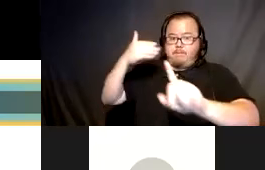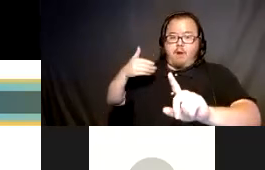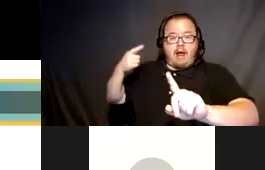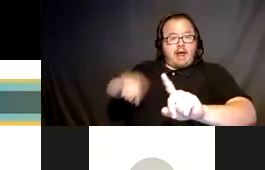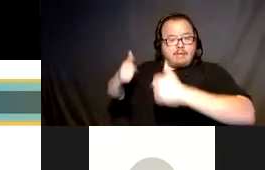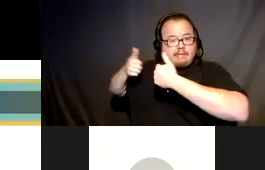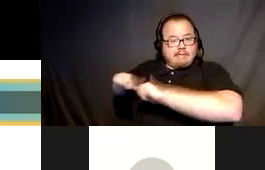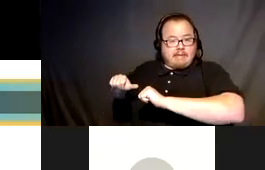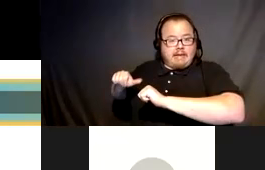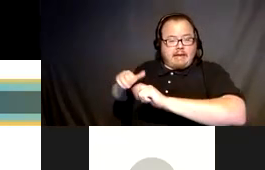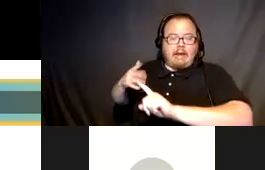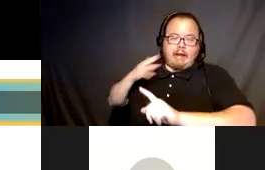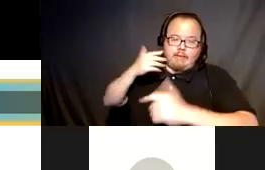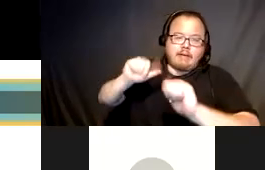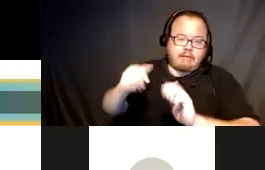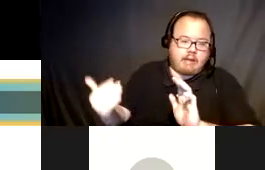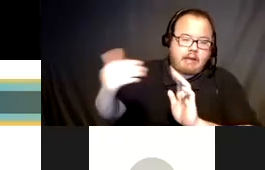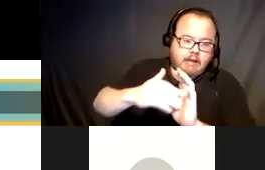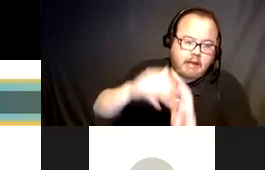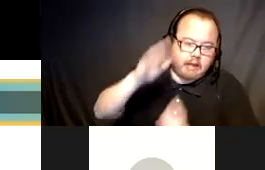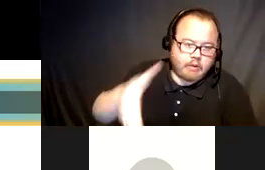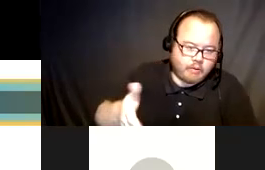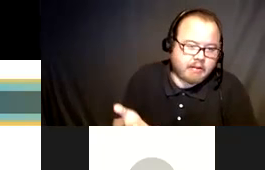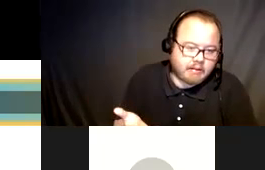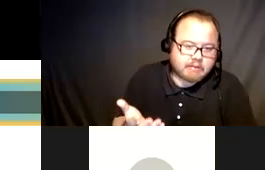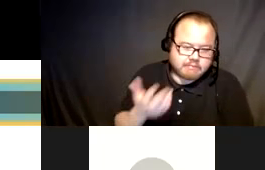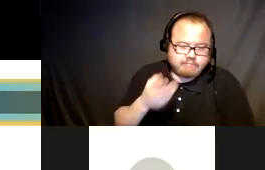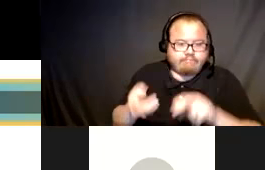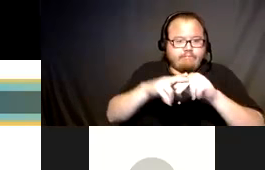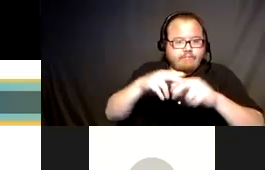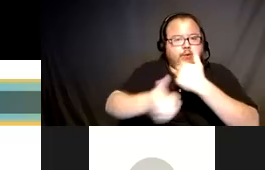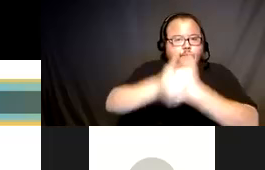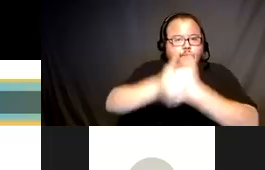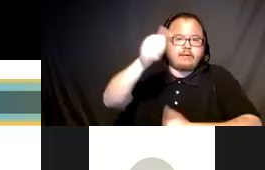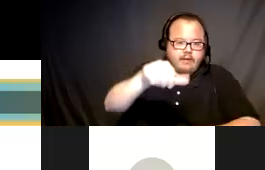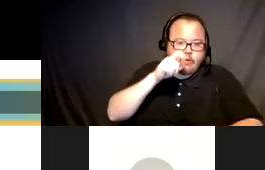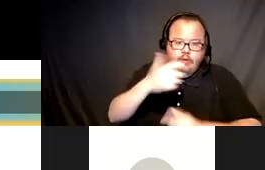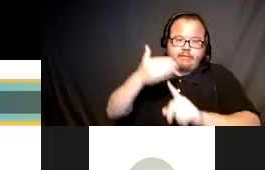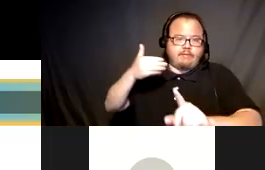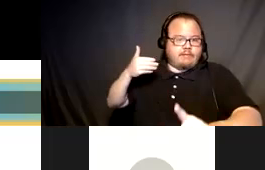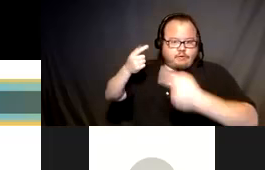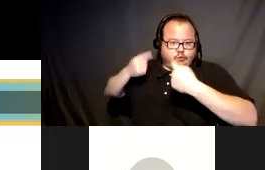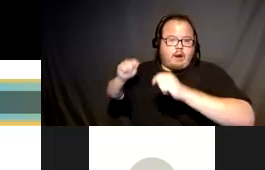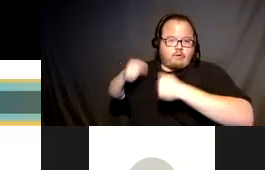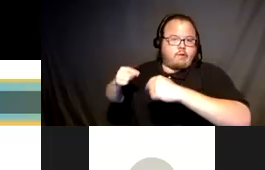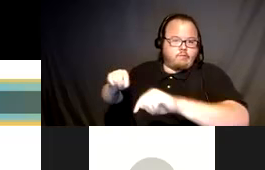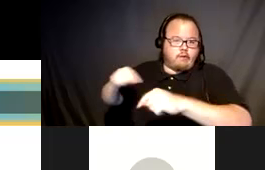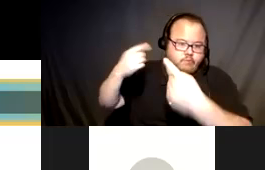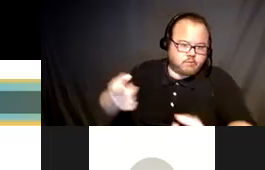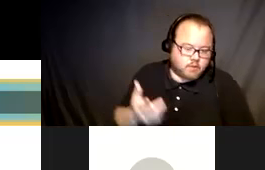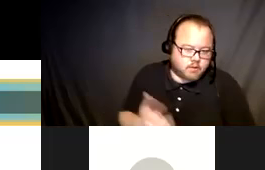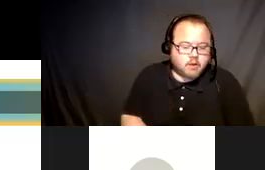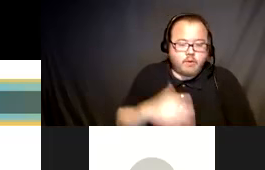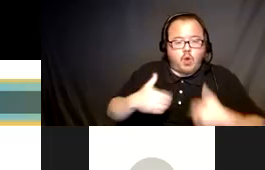who are experiencing suicide attempts are at an increased risk for repeated attempts and perhaps death by suicide. As indicated with